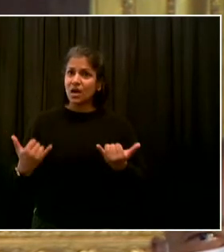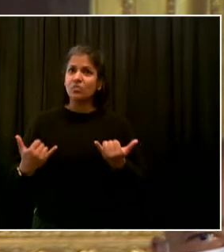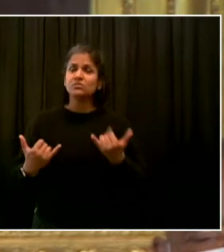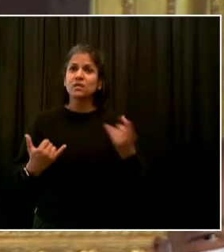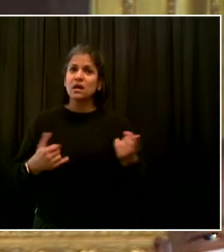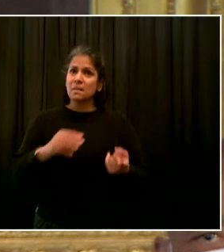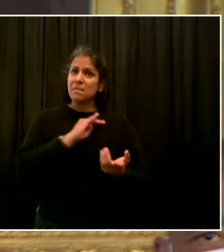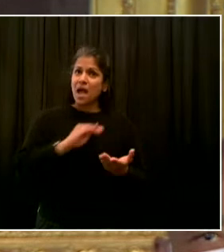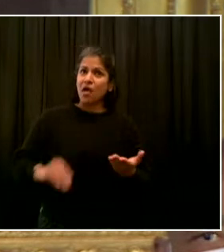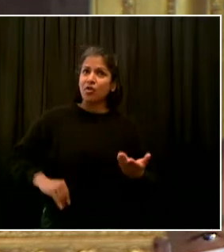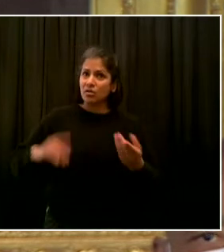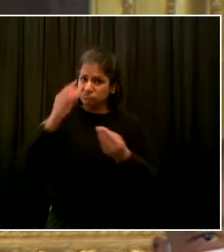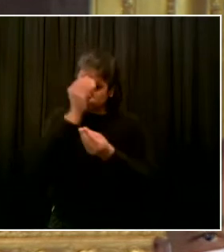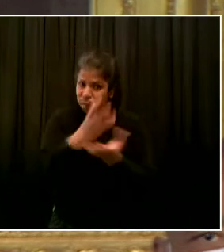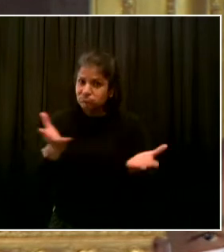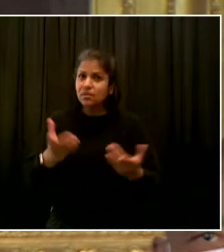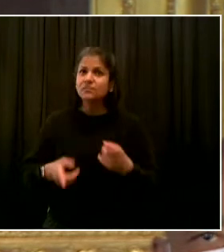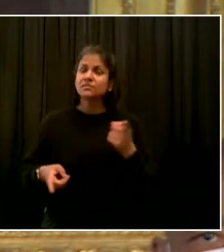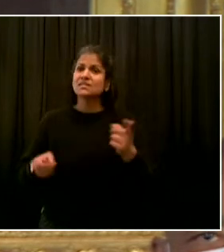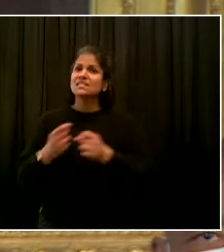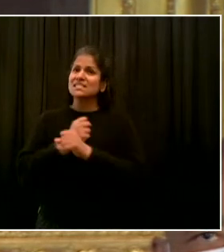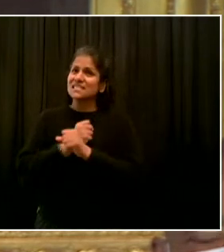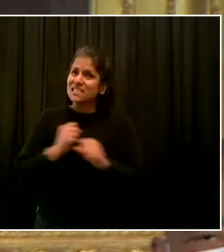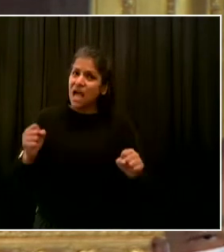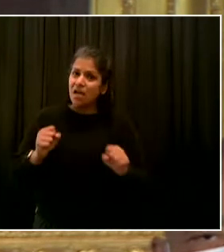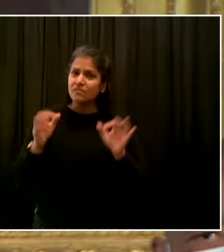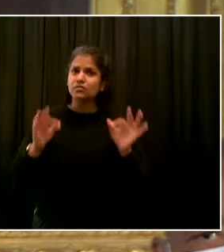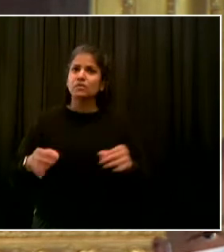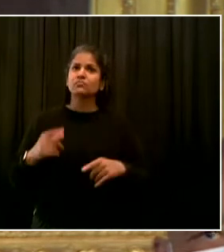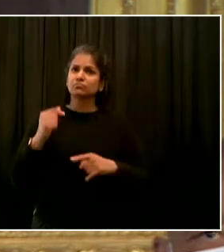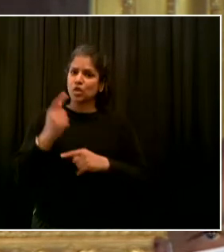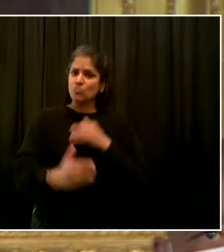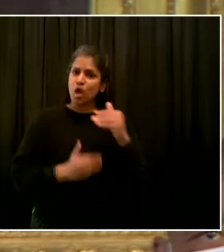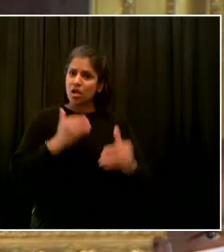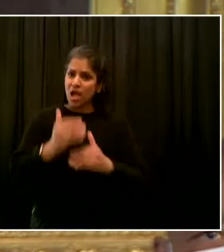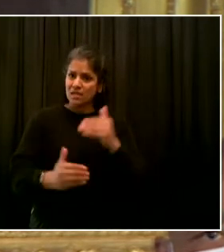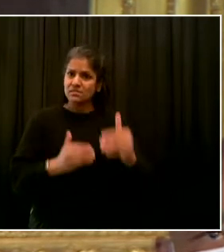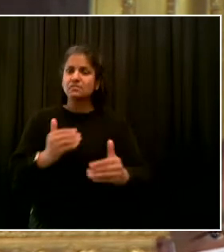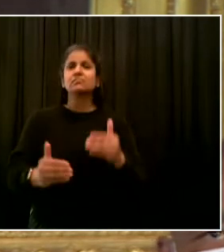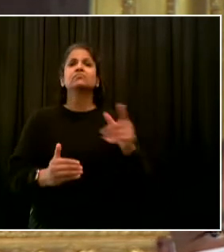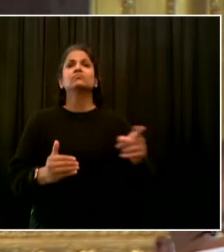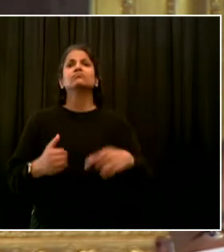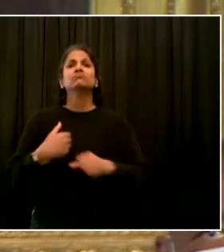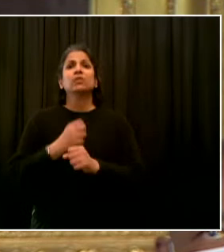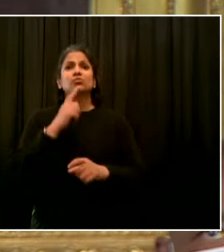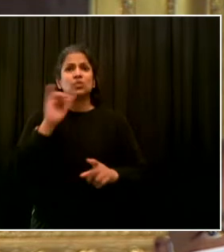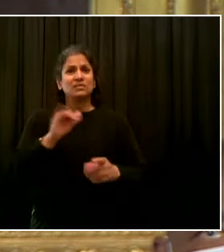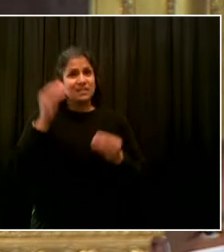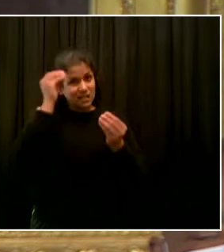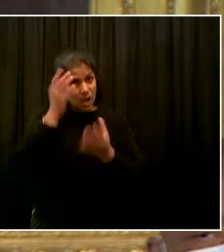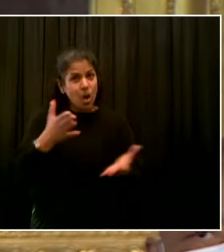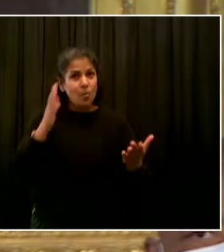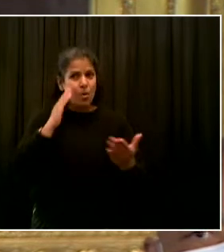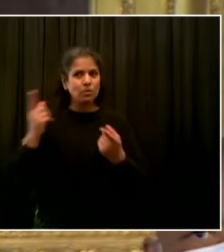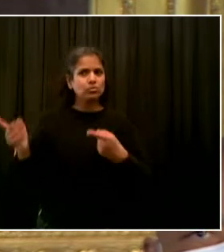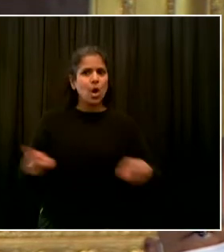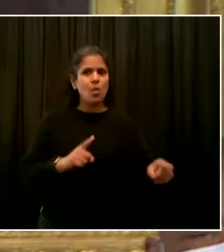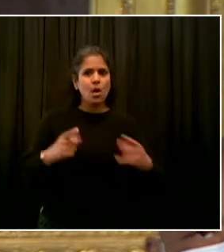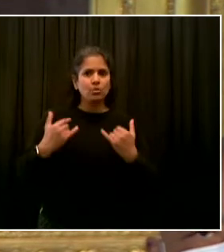decisions safely, in stages, and guided by the data on what we know is happening now and from prior